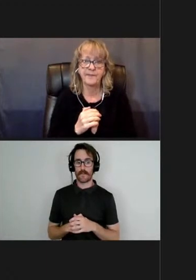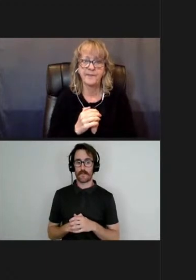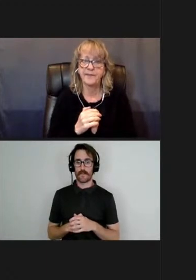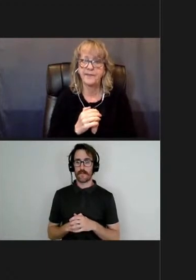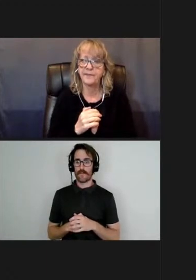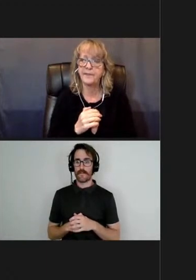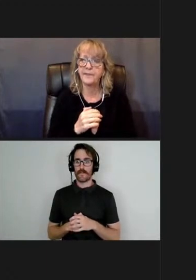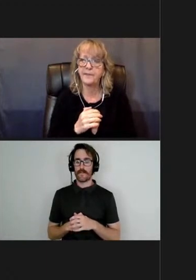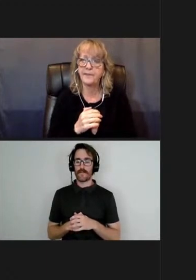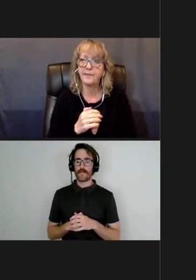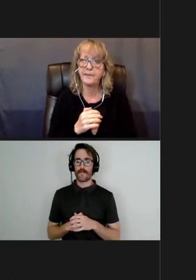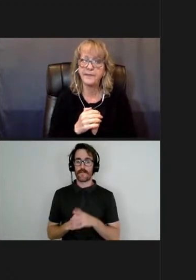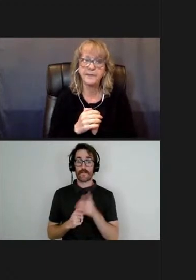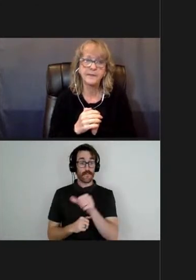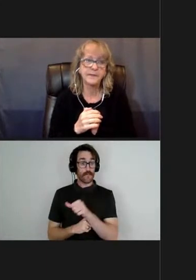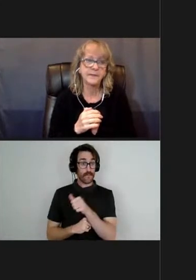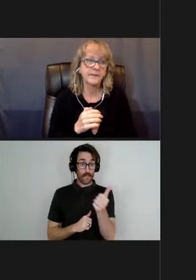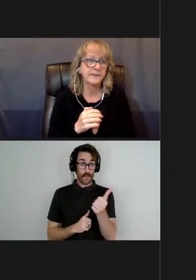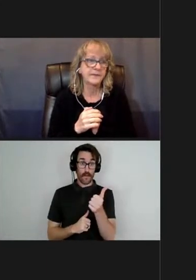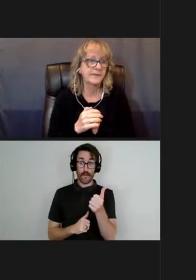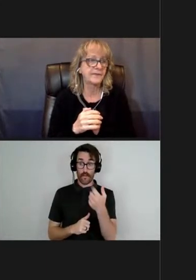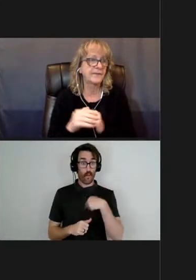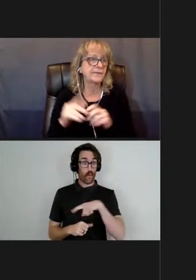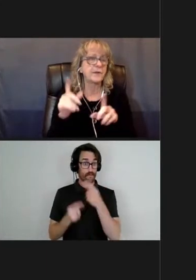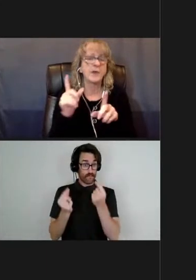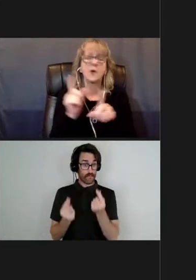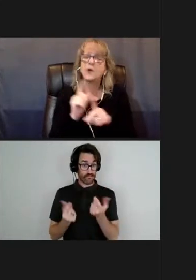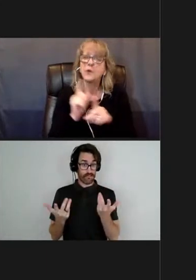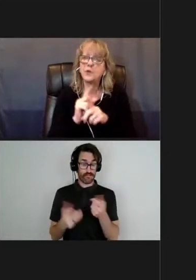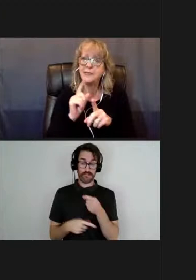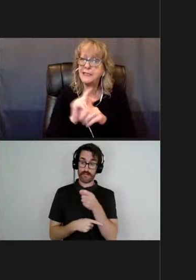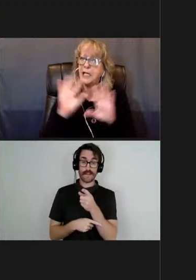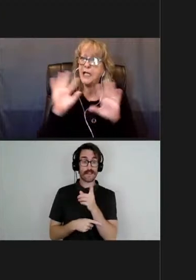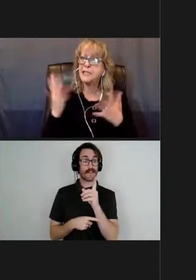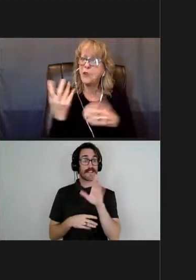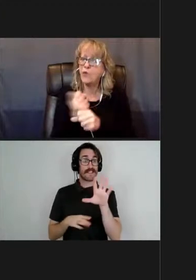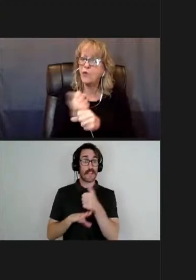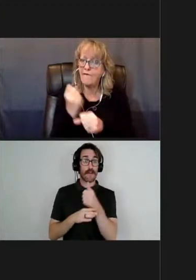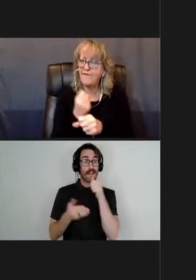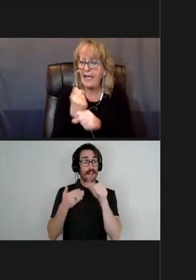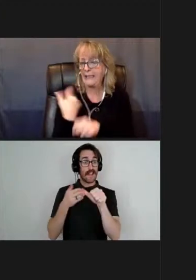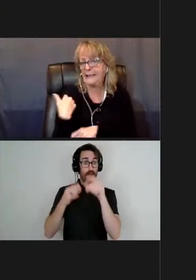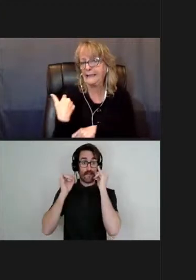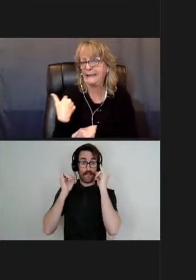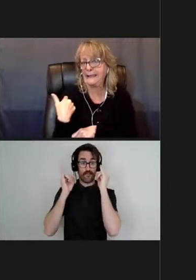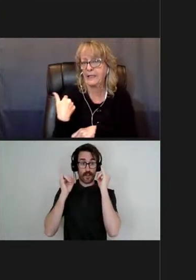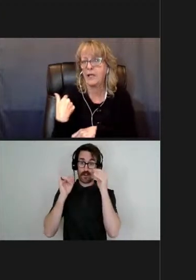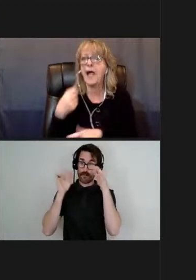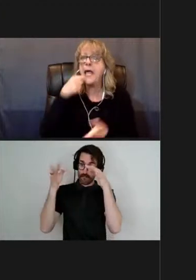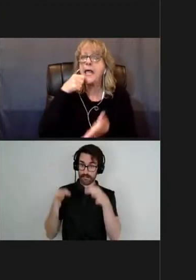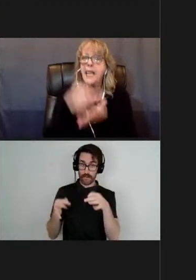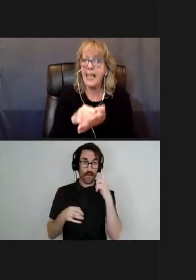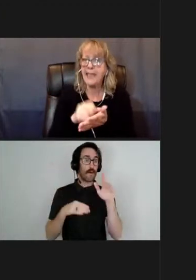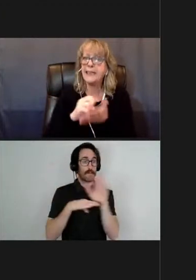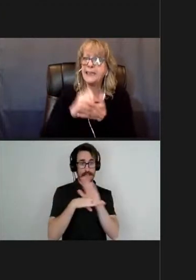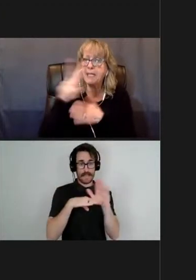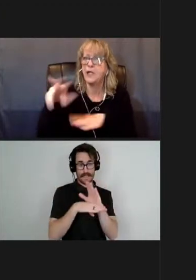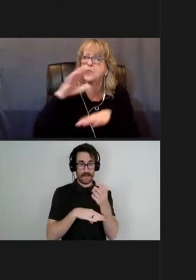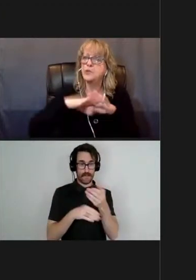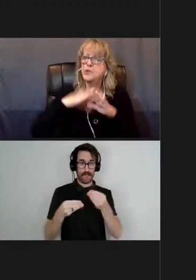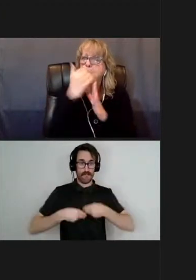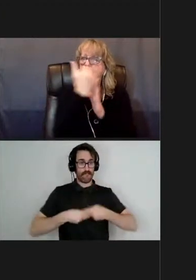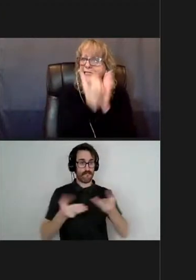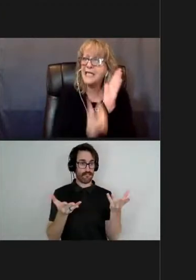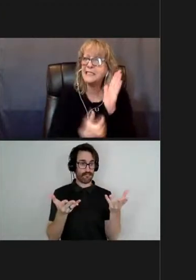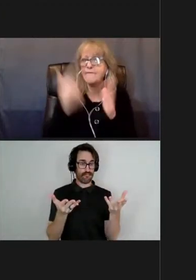The other thing that we've done recently is we issued a letter of instruction for businesses that